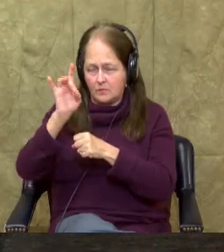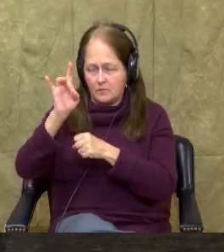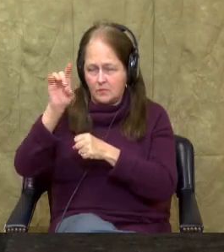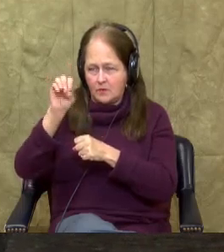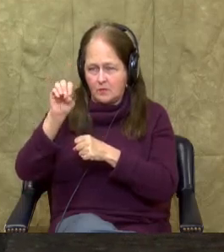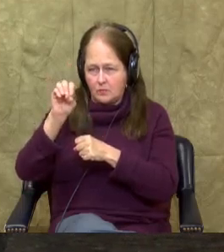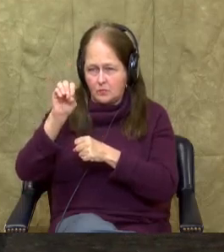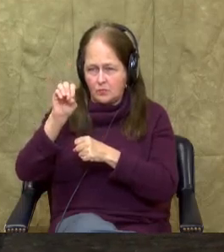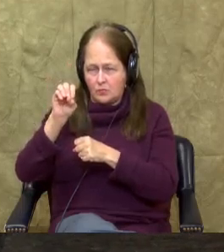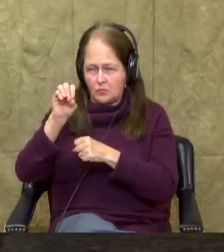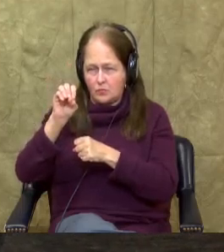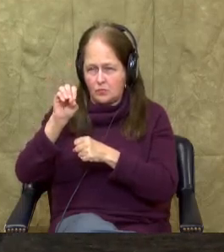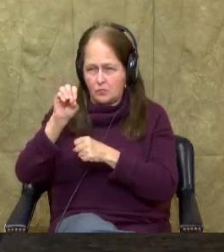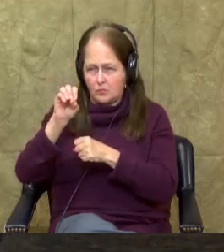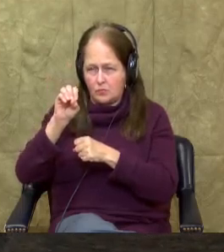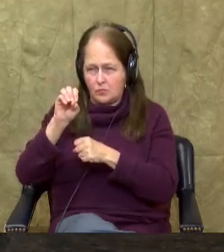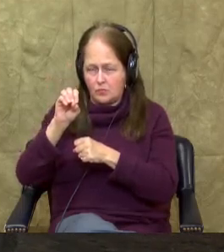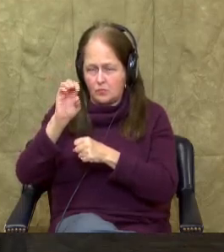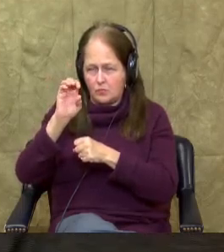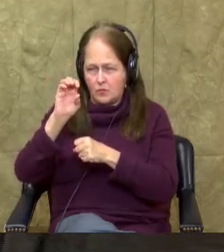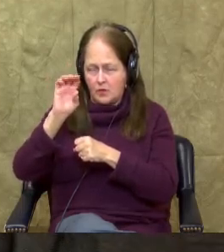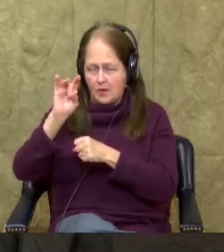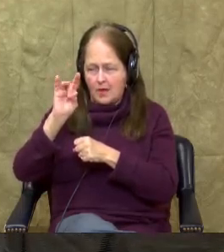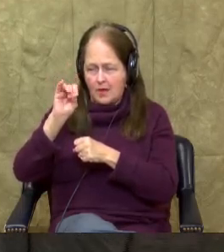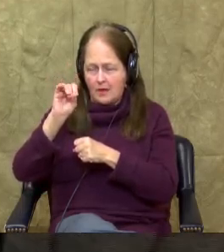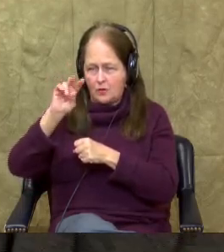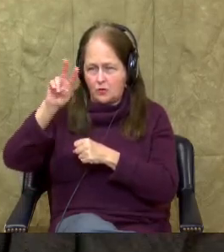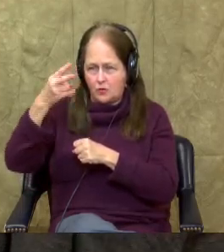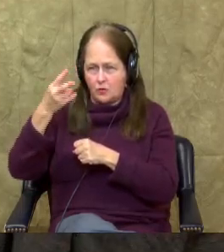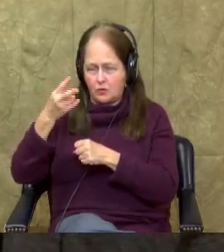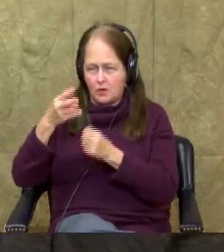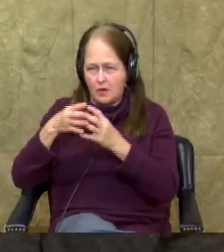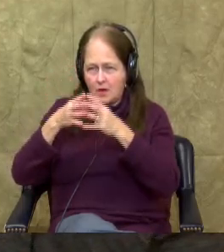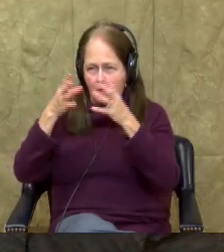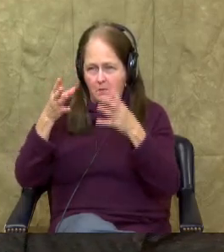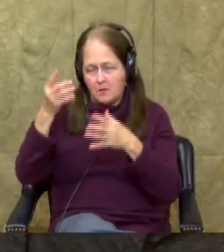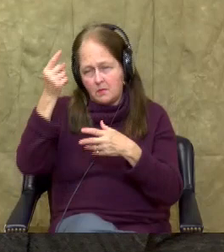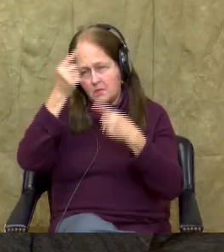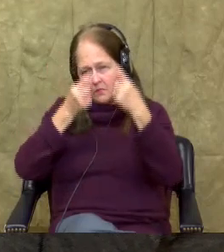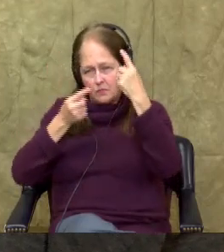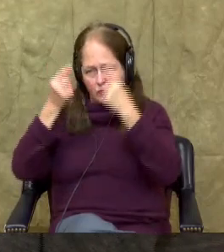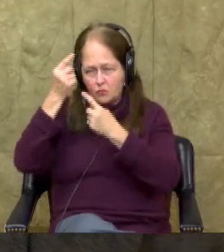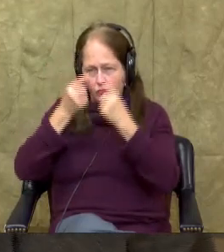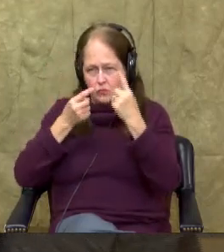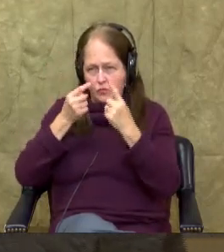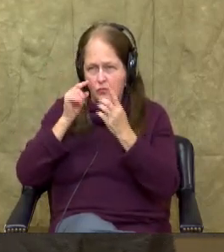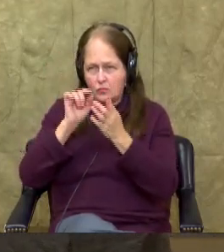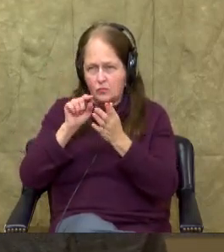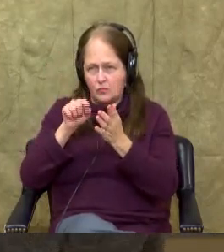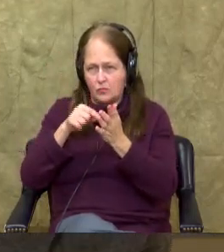80 feet cubed. Now, how many were thinking that because